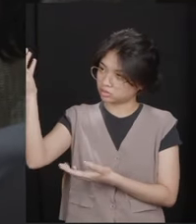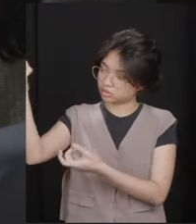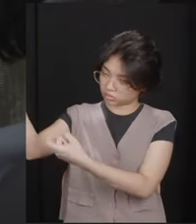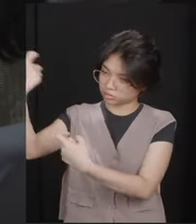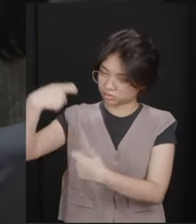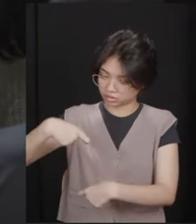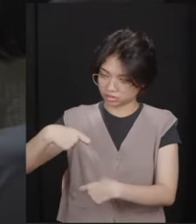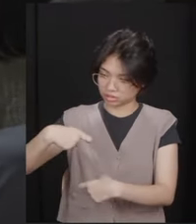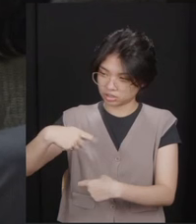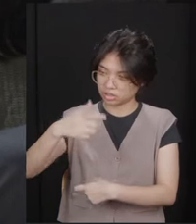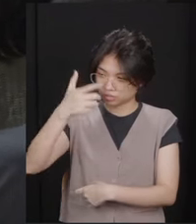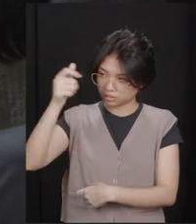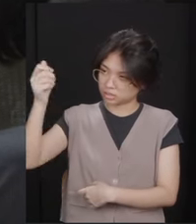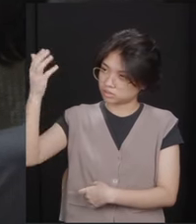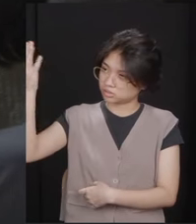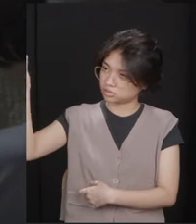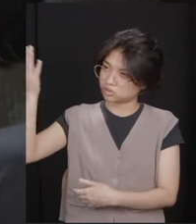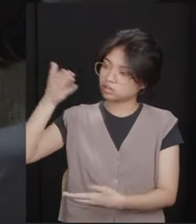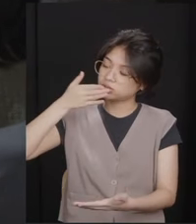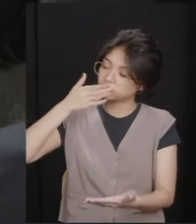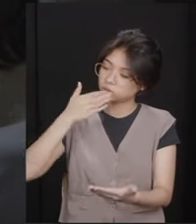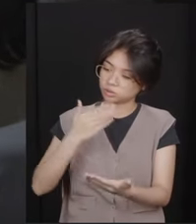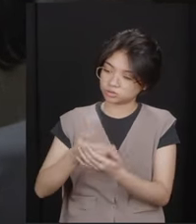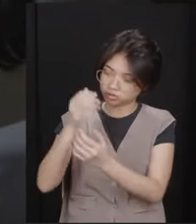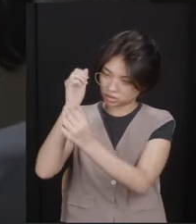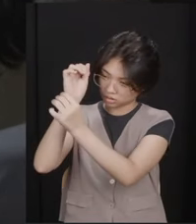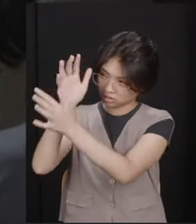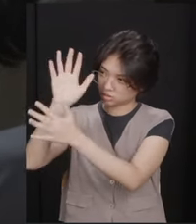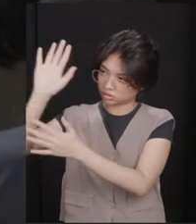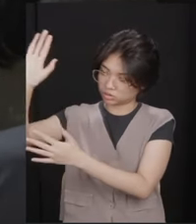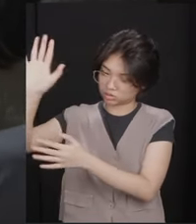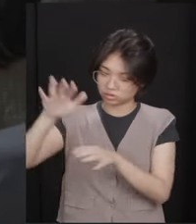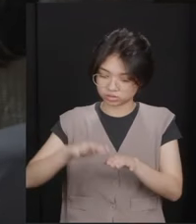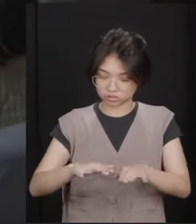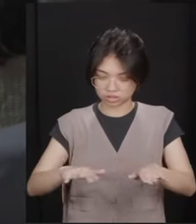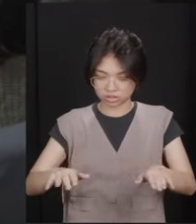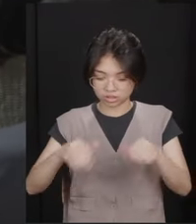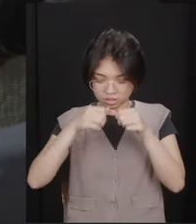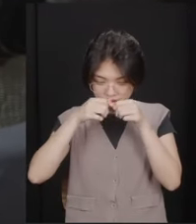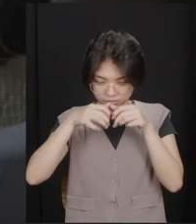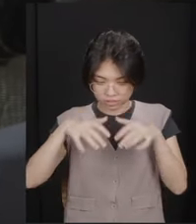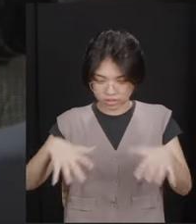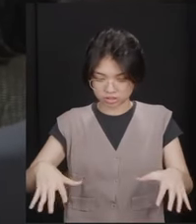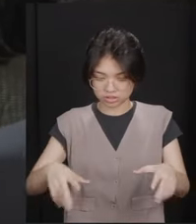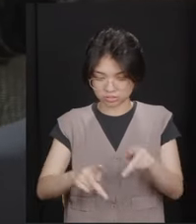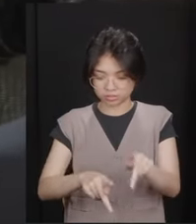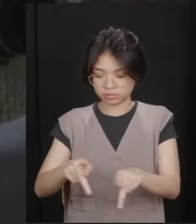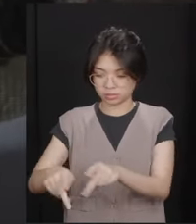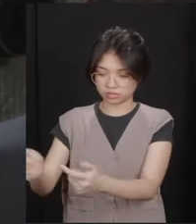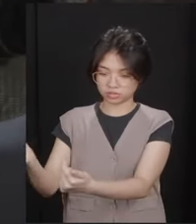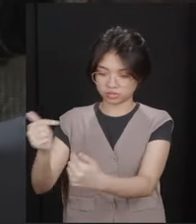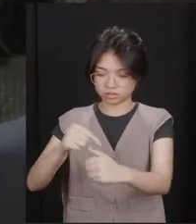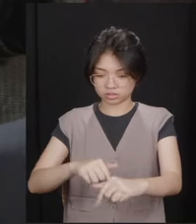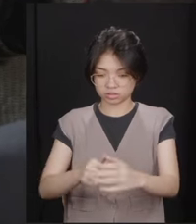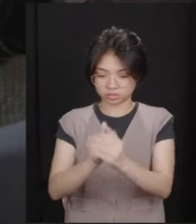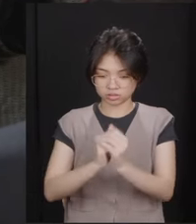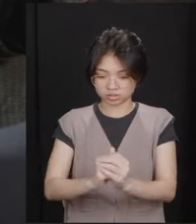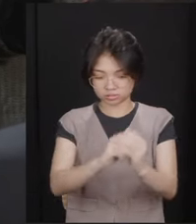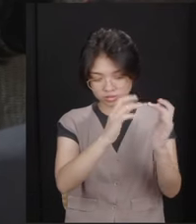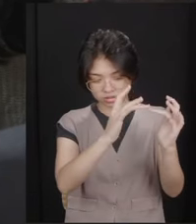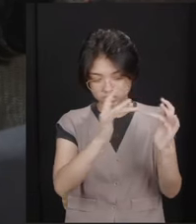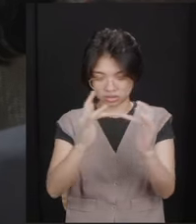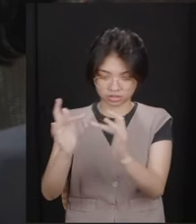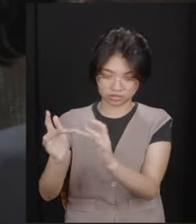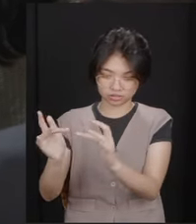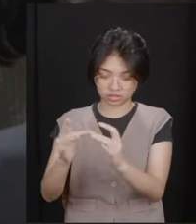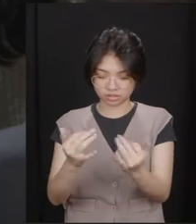a good Father to your children. Bless your people who have come. Bless those who worship with us online,